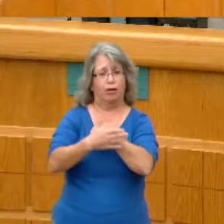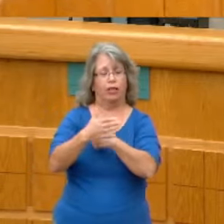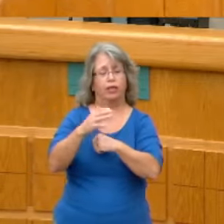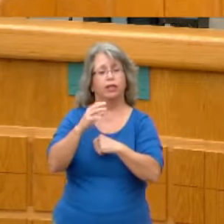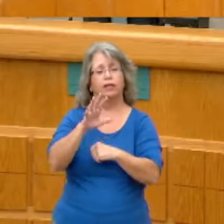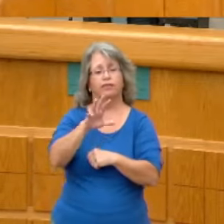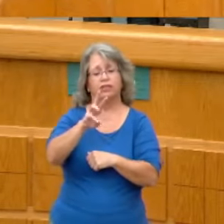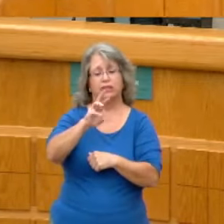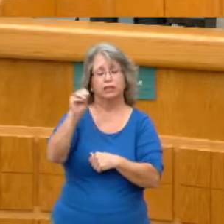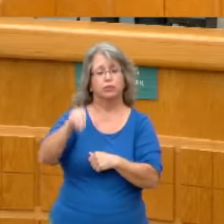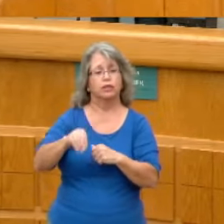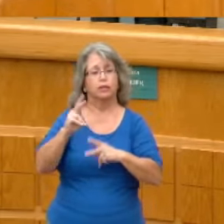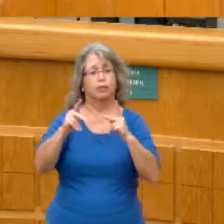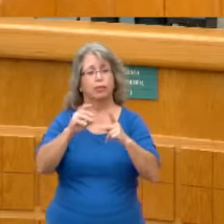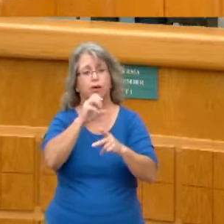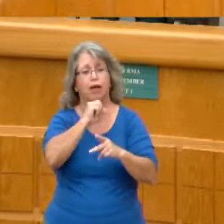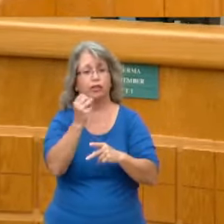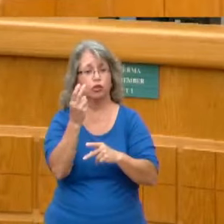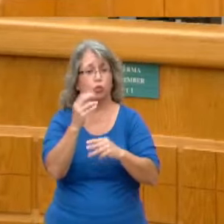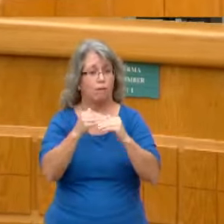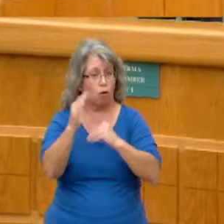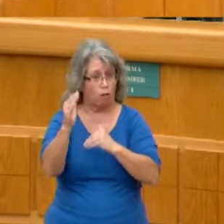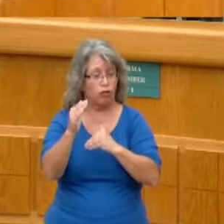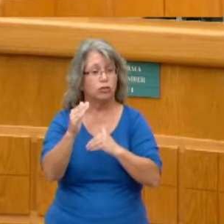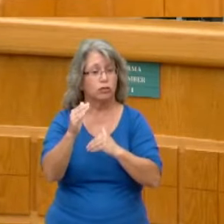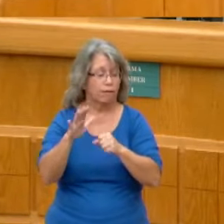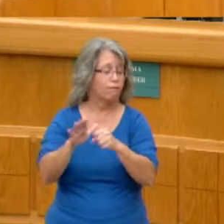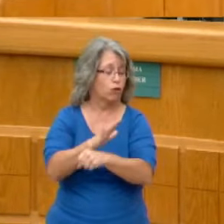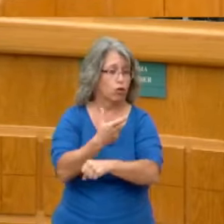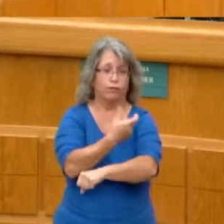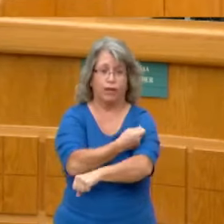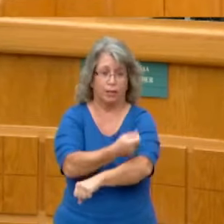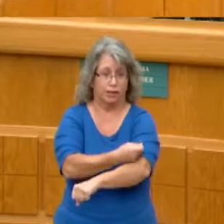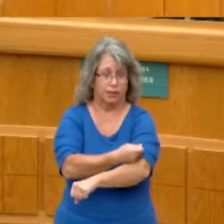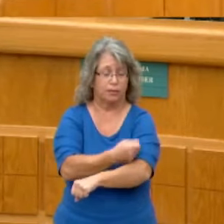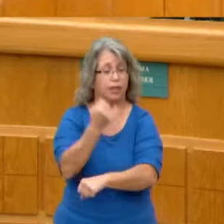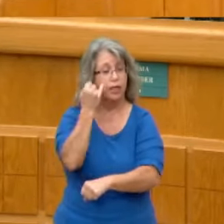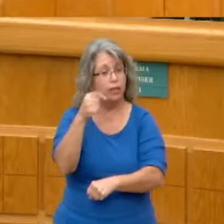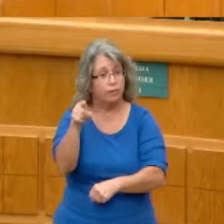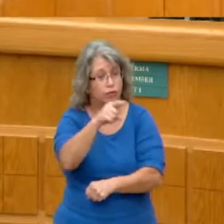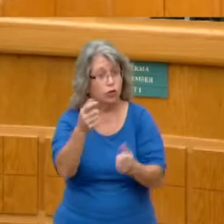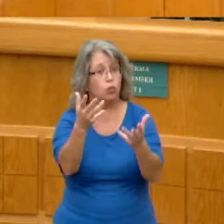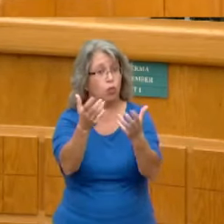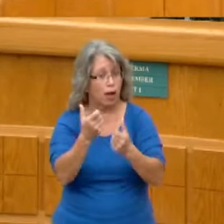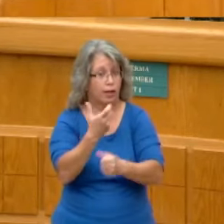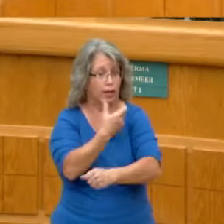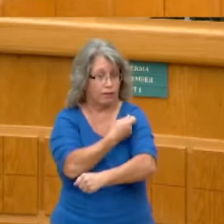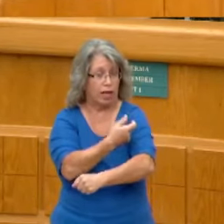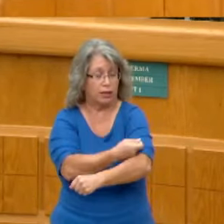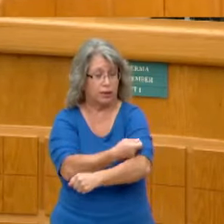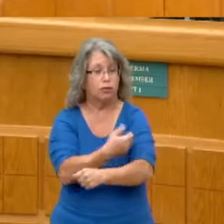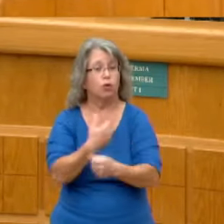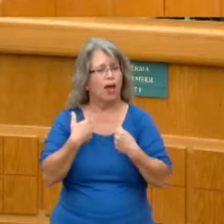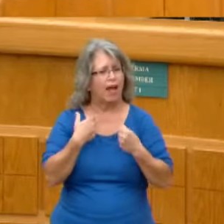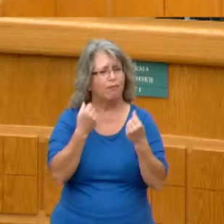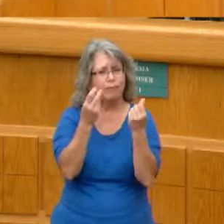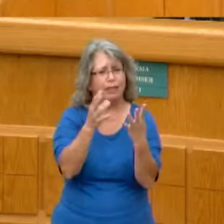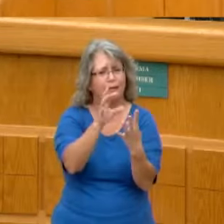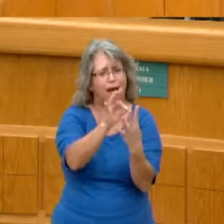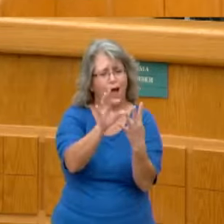fully vaccinated. And if you want to get vaccinated, there are options available. If you